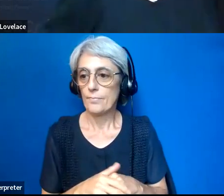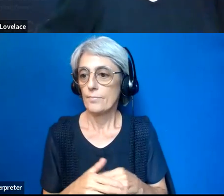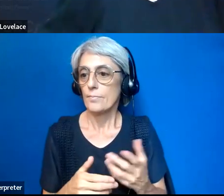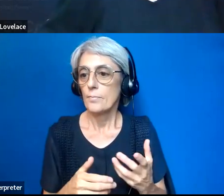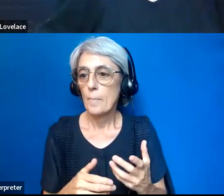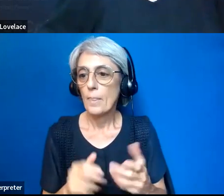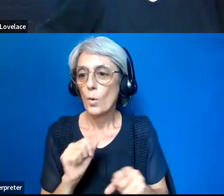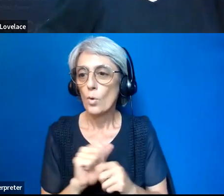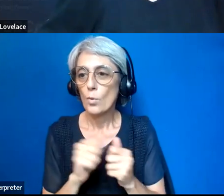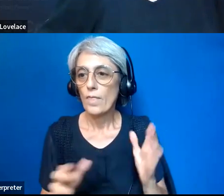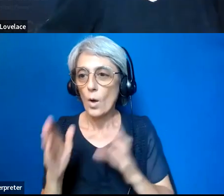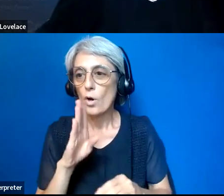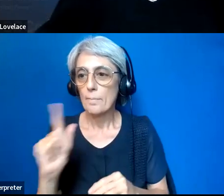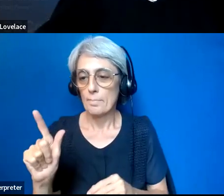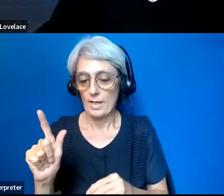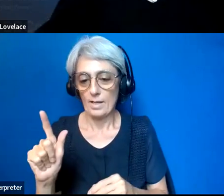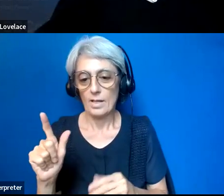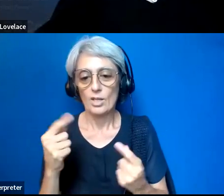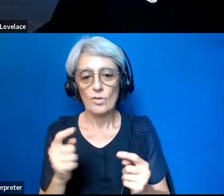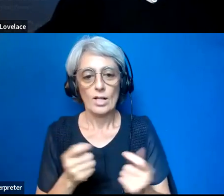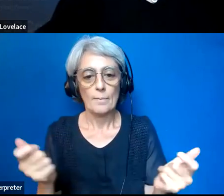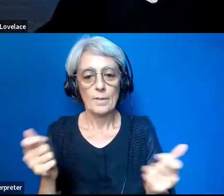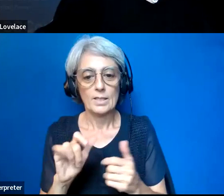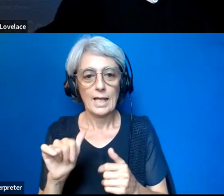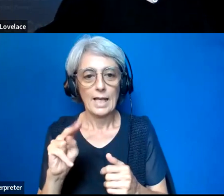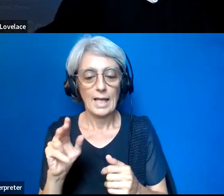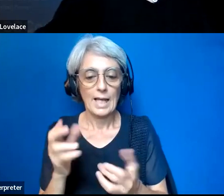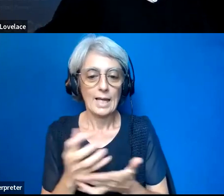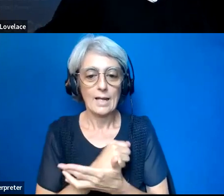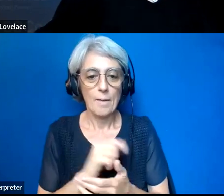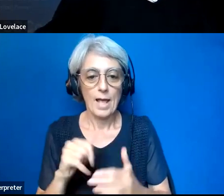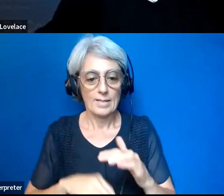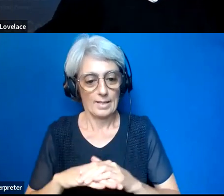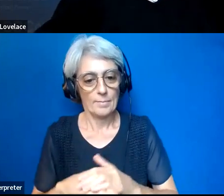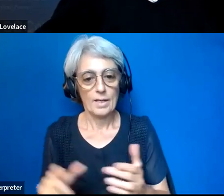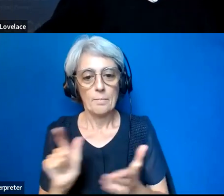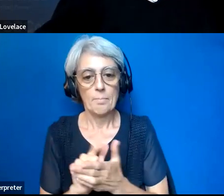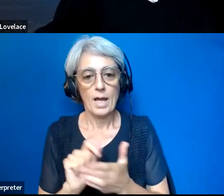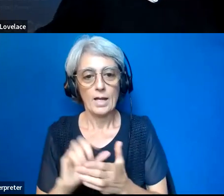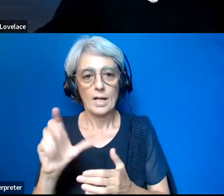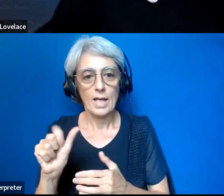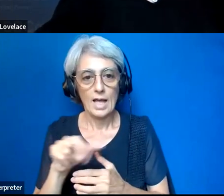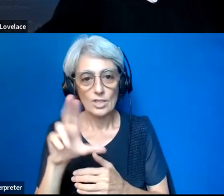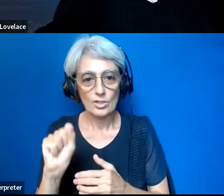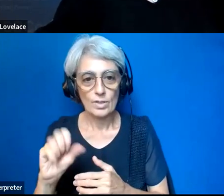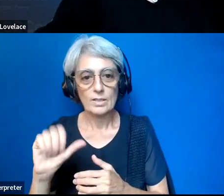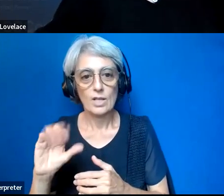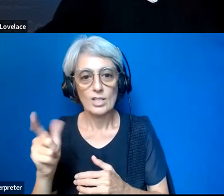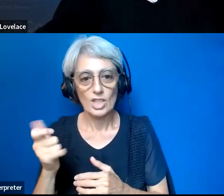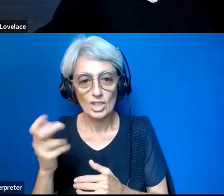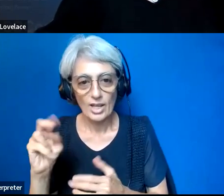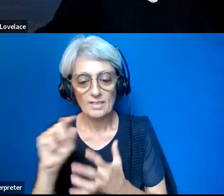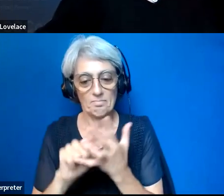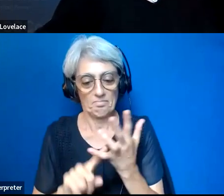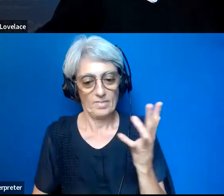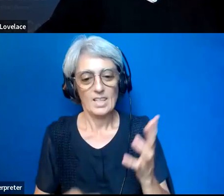bill to try to eliminate some of the income and asset limits, ban on cancerous carcinogens, also working on some of these are legislatively,